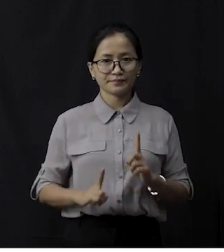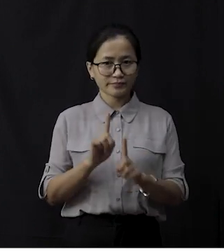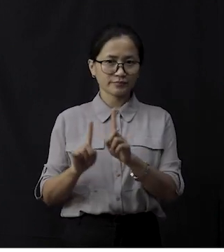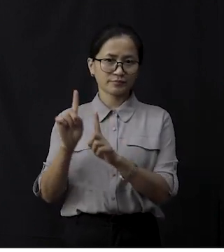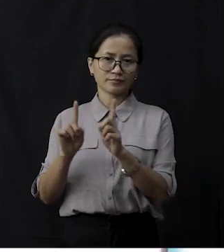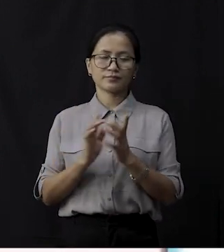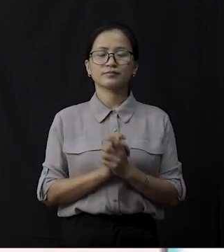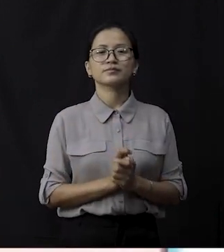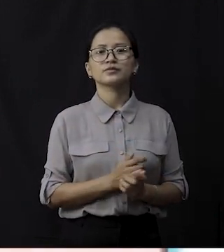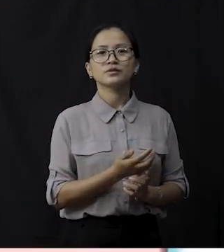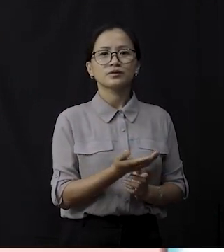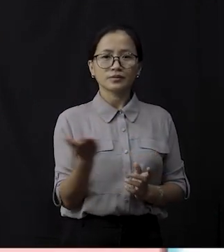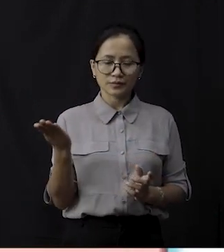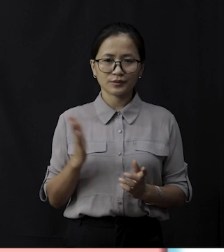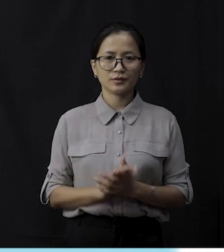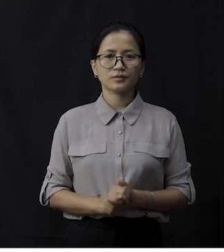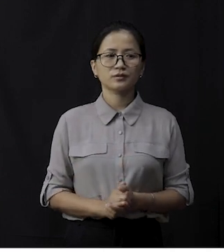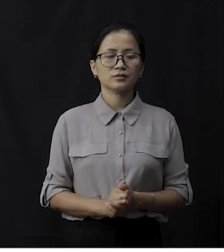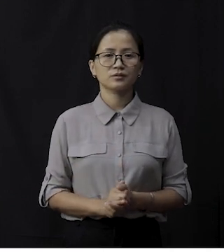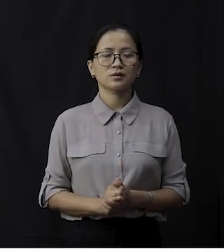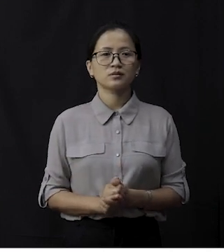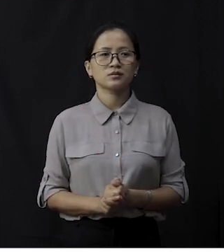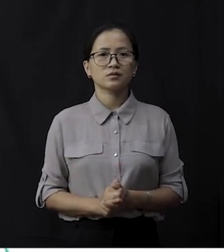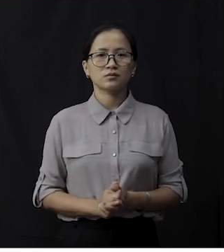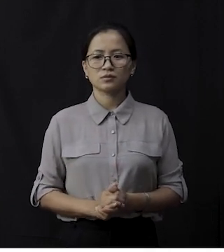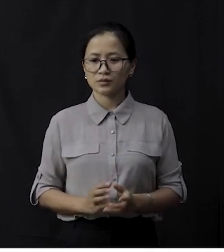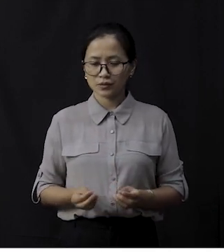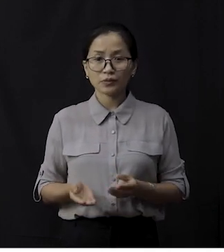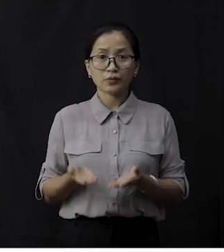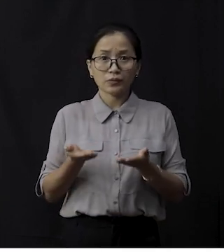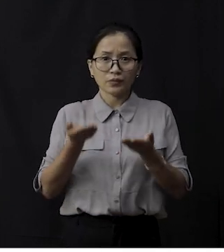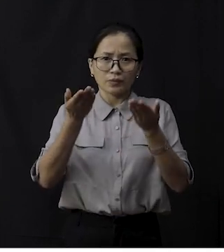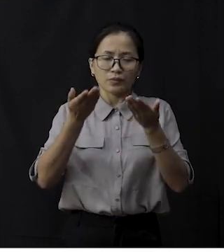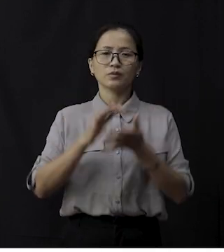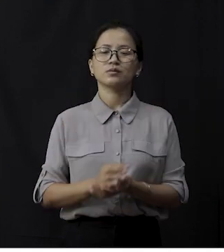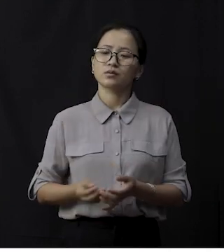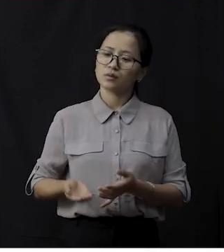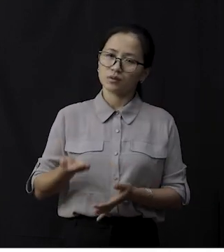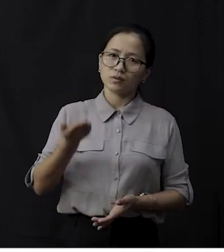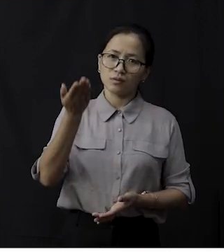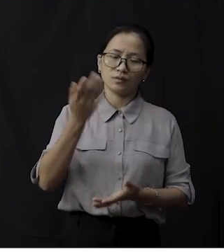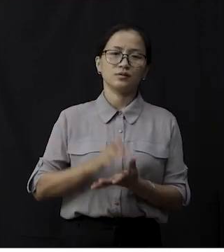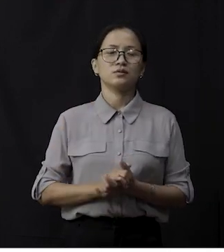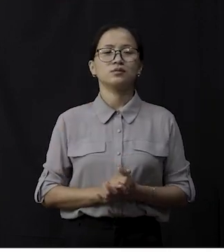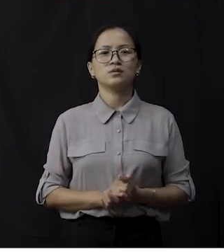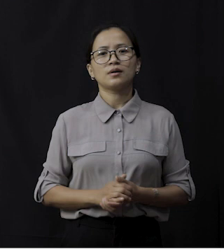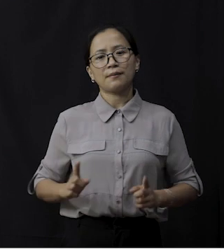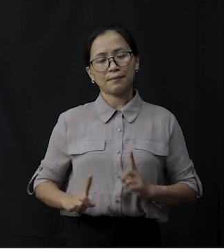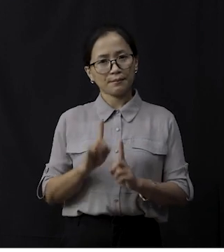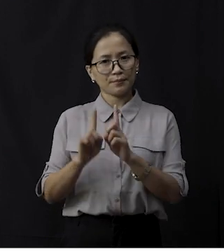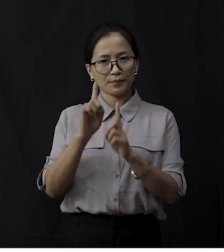Plants, they, plants, they grow, right? Plants, they grow. Plants can